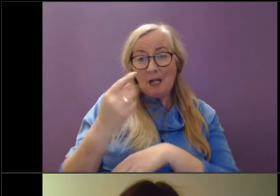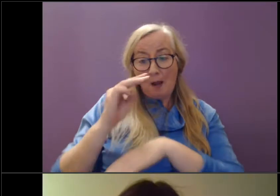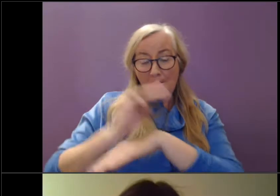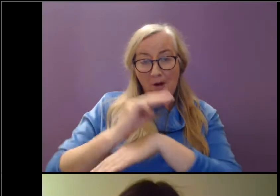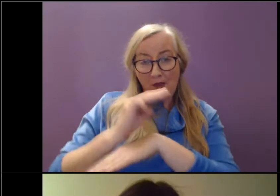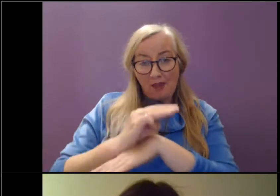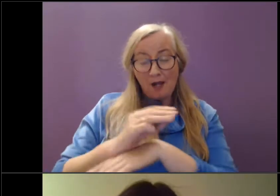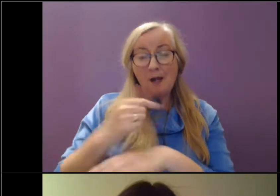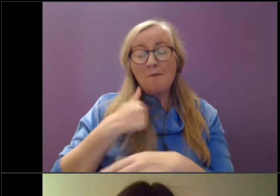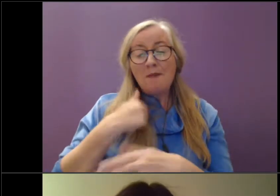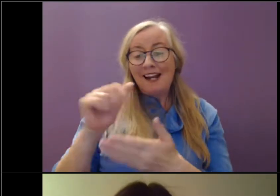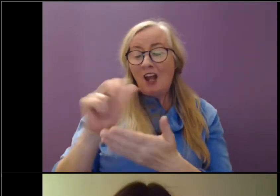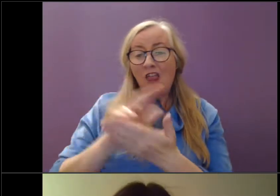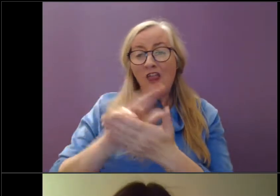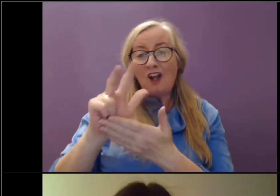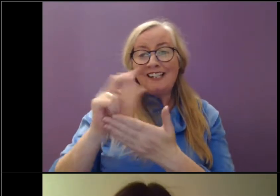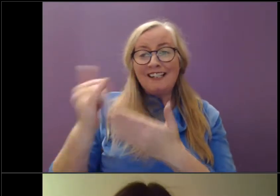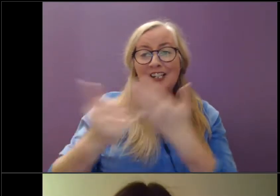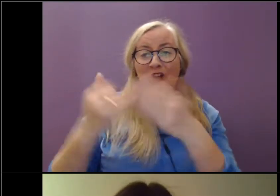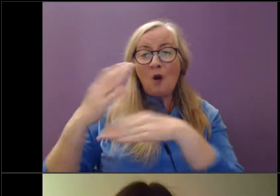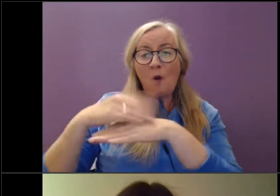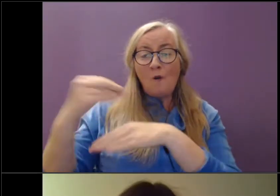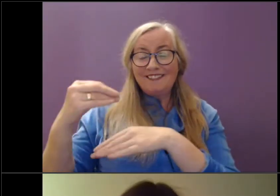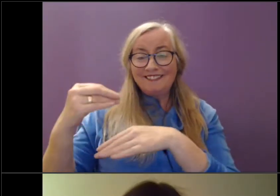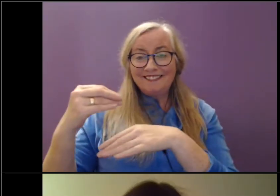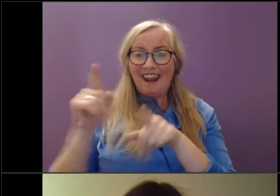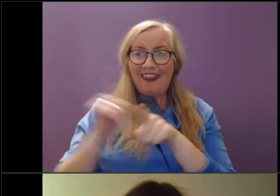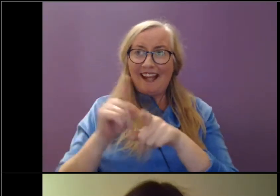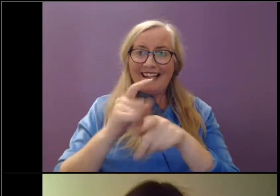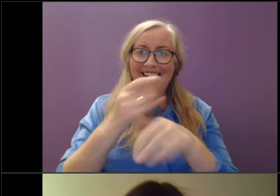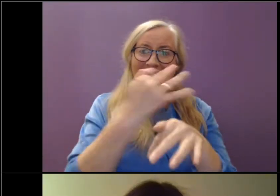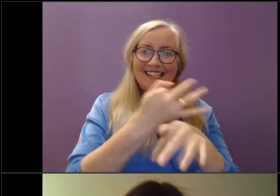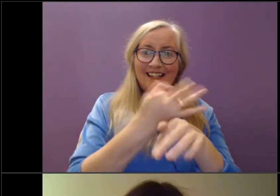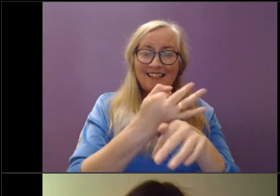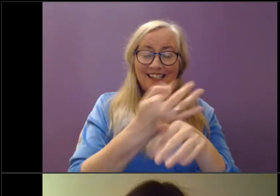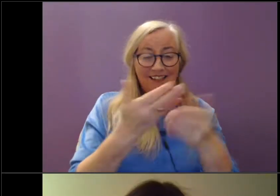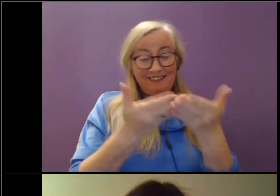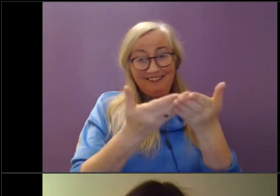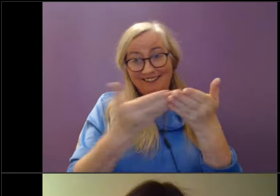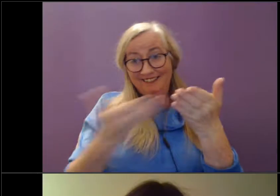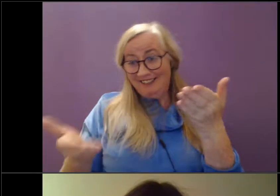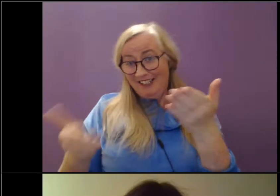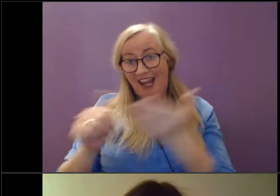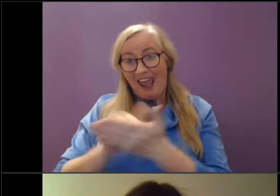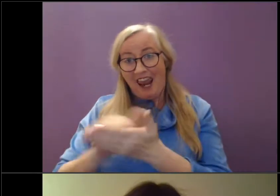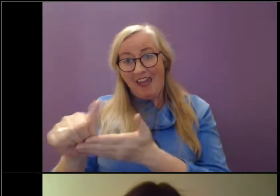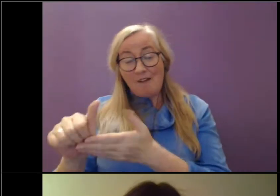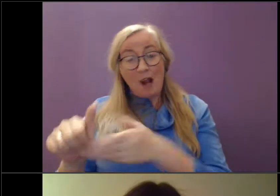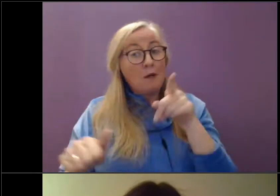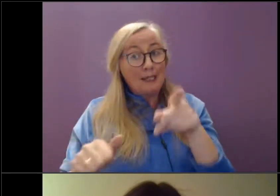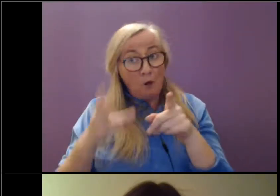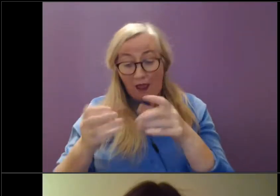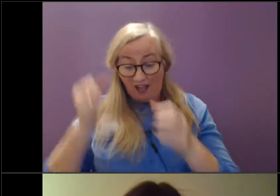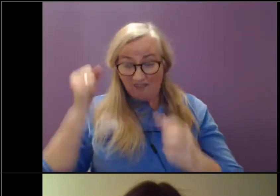acts as a daddy figure to my 11-year-old who throws temper tantrums when he doesn't get what he wants.